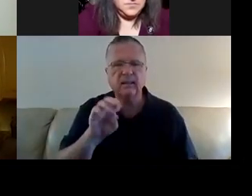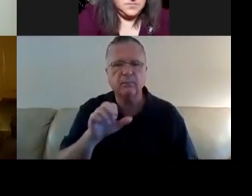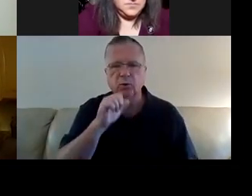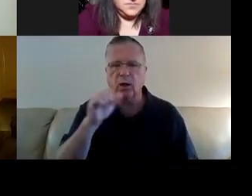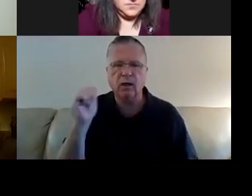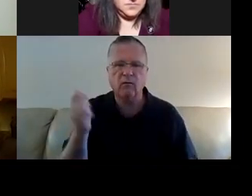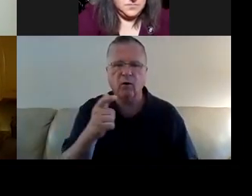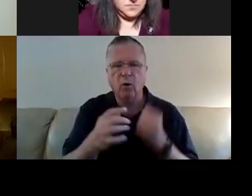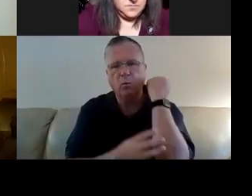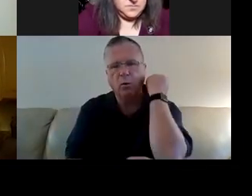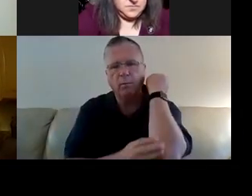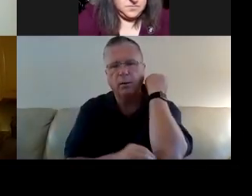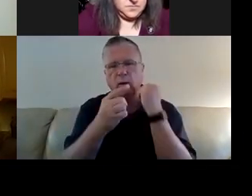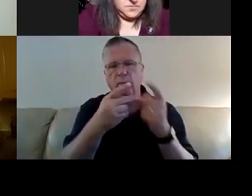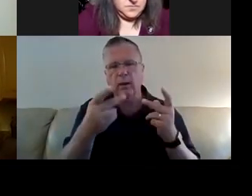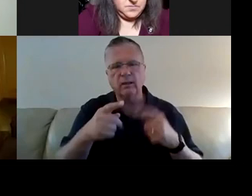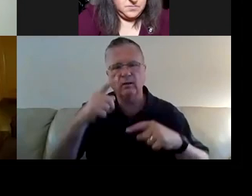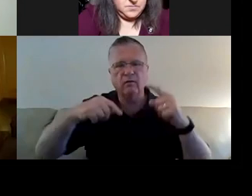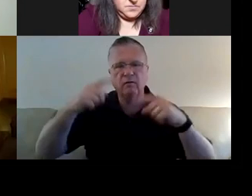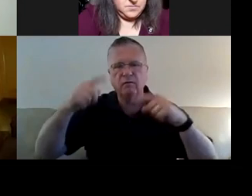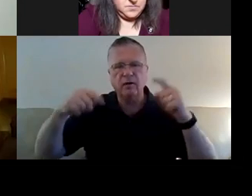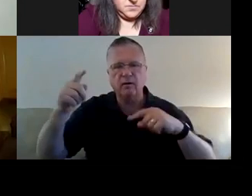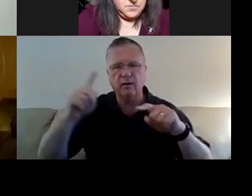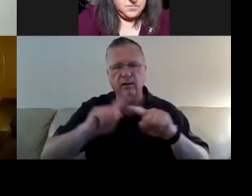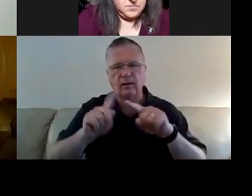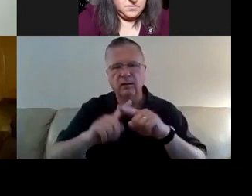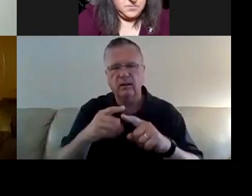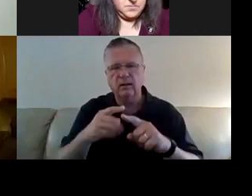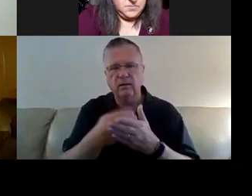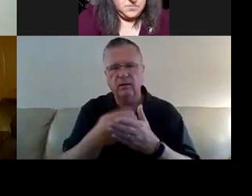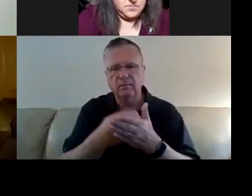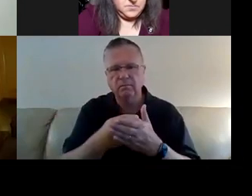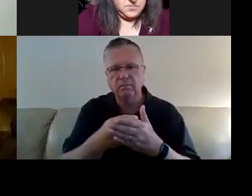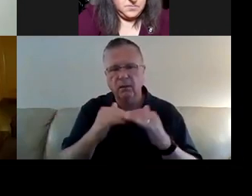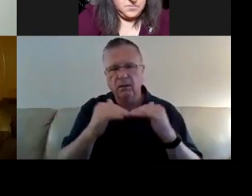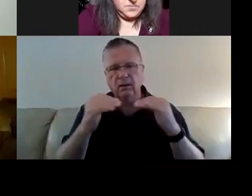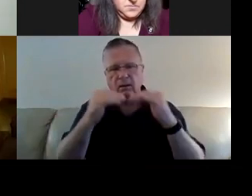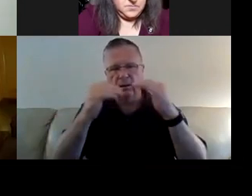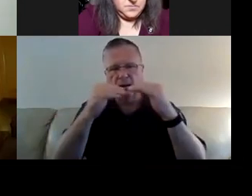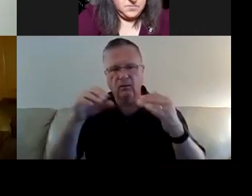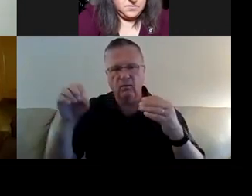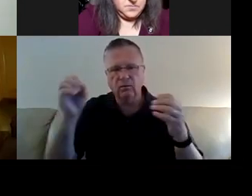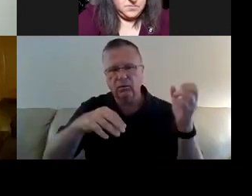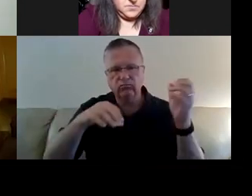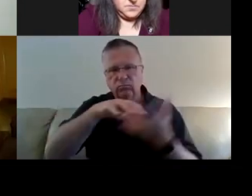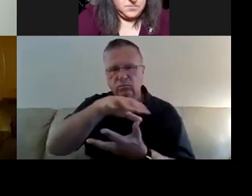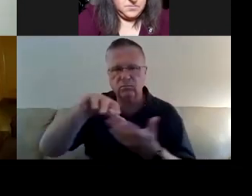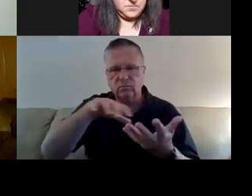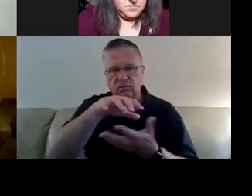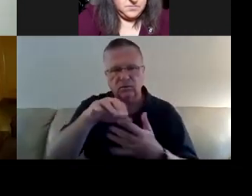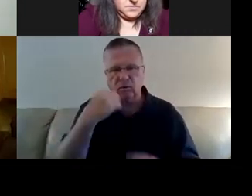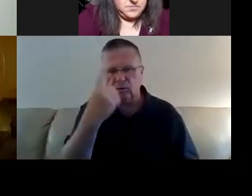people of various levels so that the communities would look more like Pittsburgh.